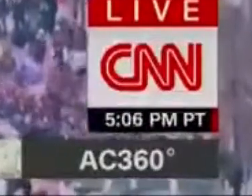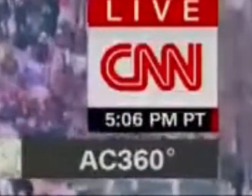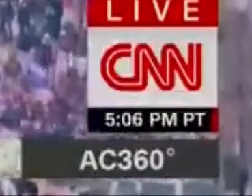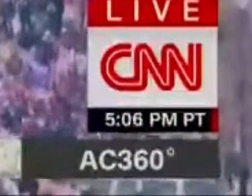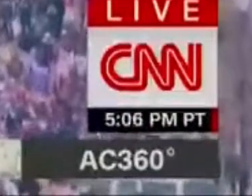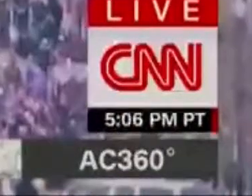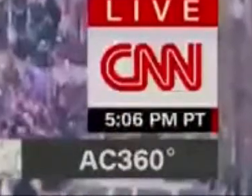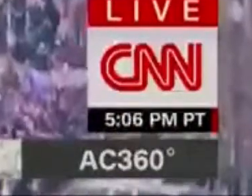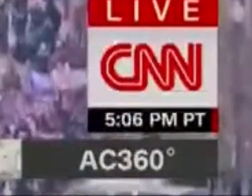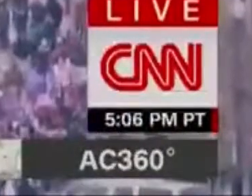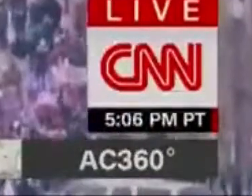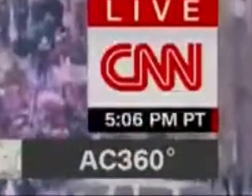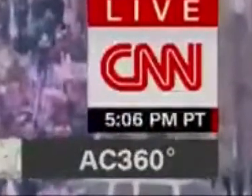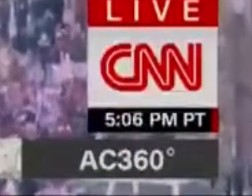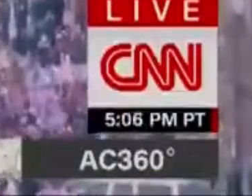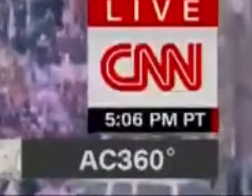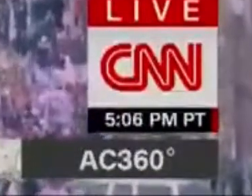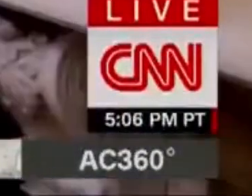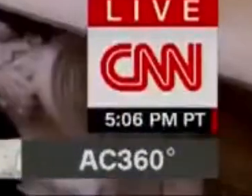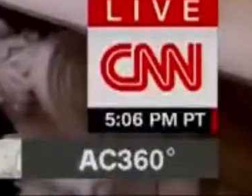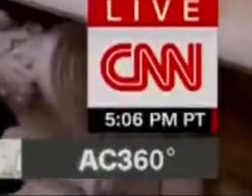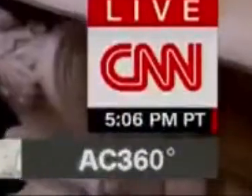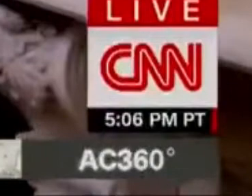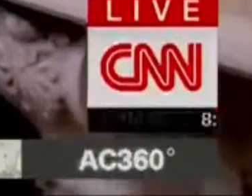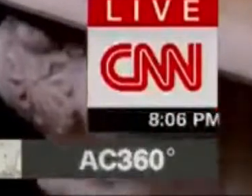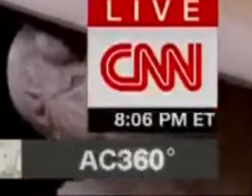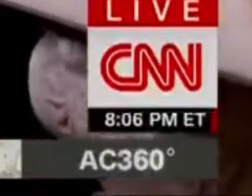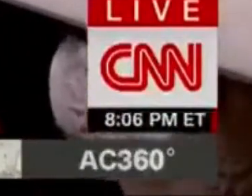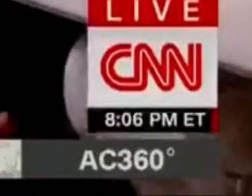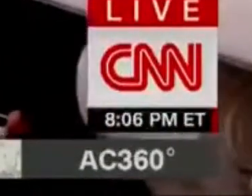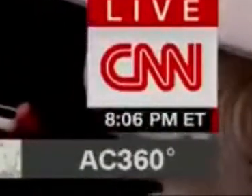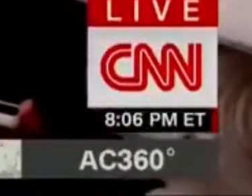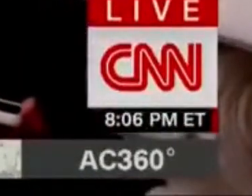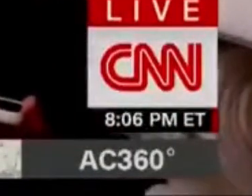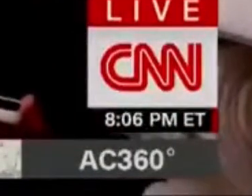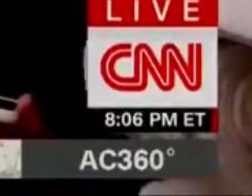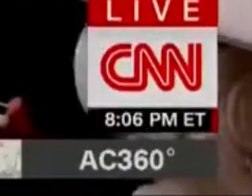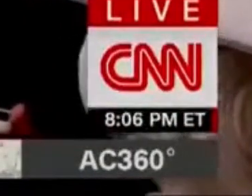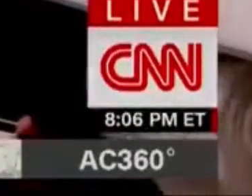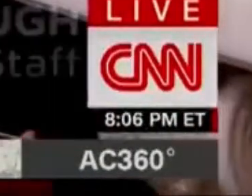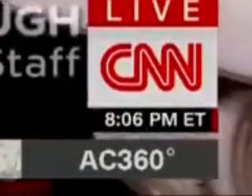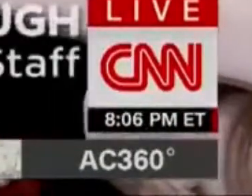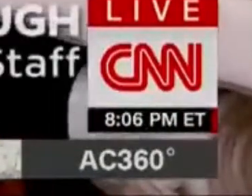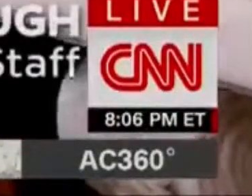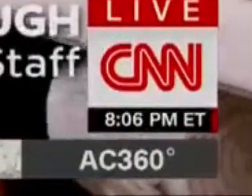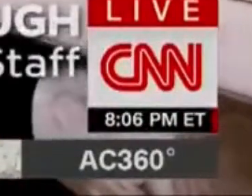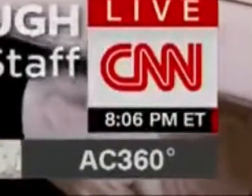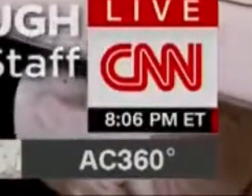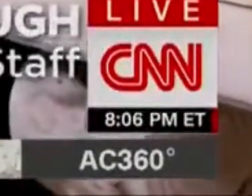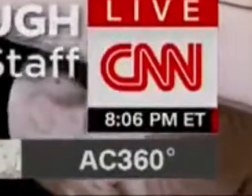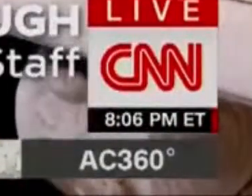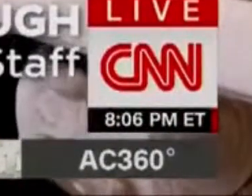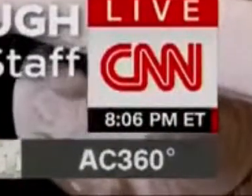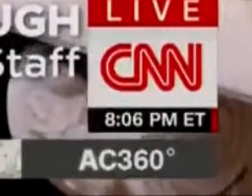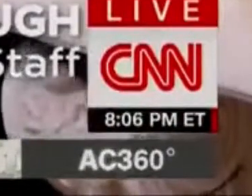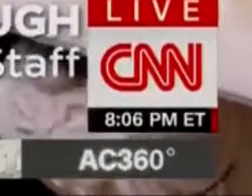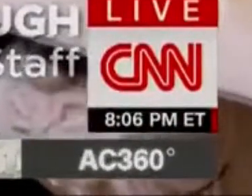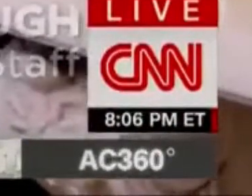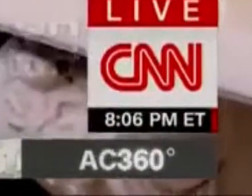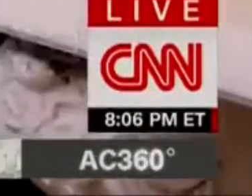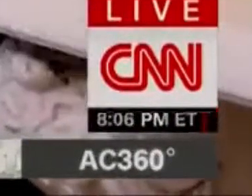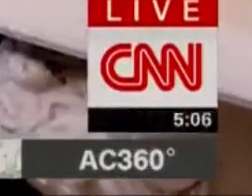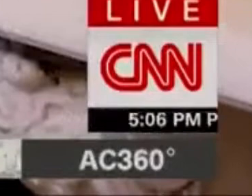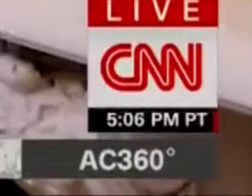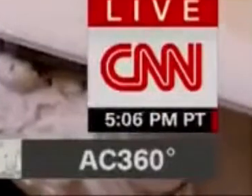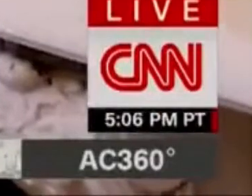about. Secret Service said they have dissuaded him from coming to Capitol Hill. They told him they don't have the resources to